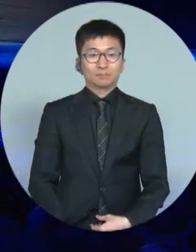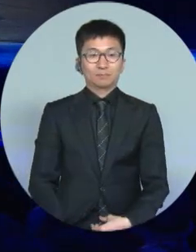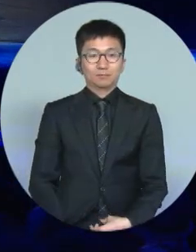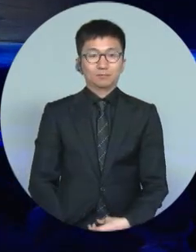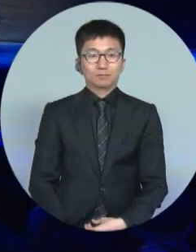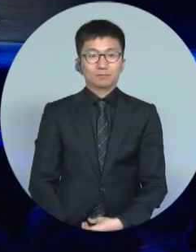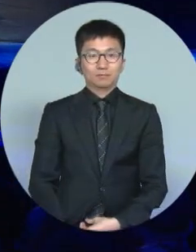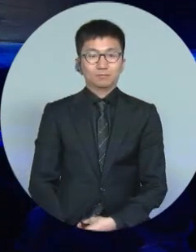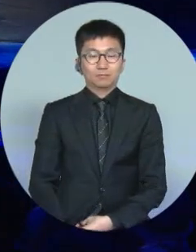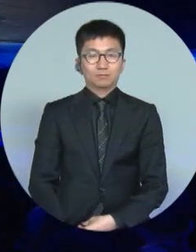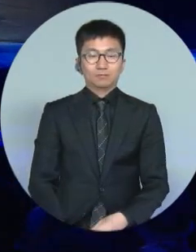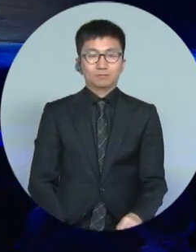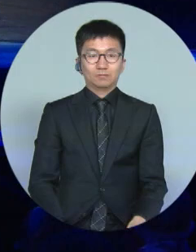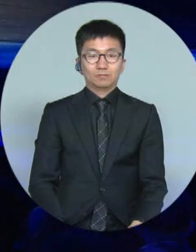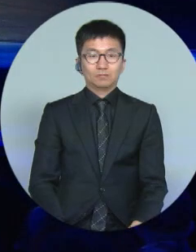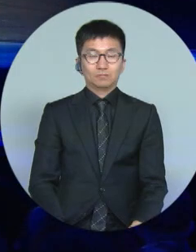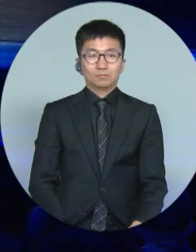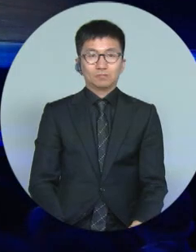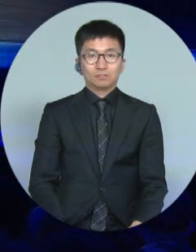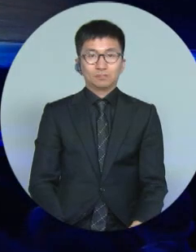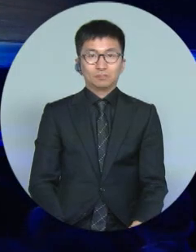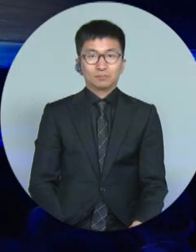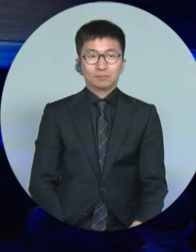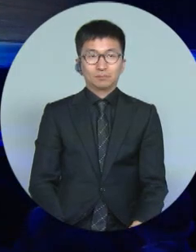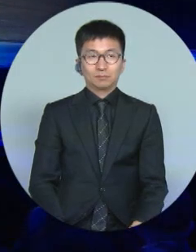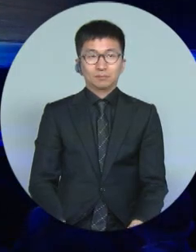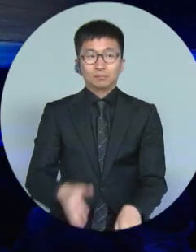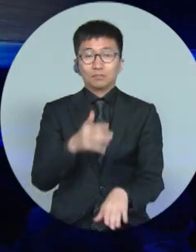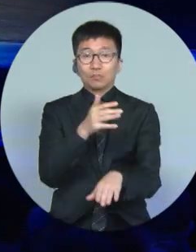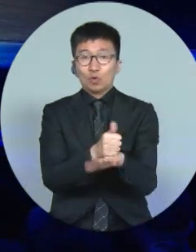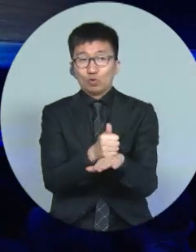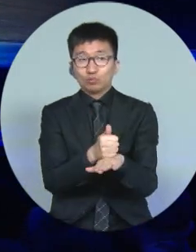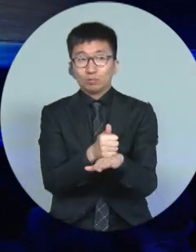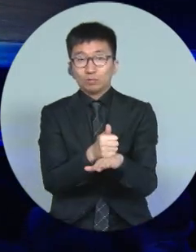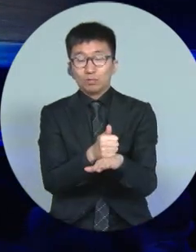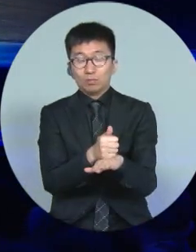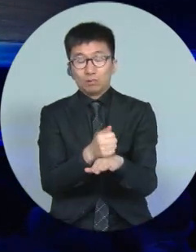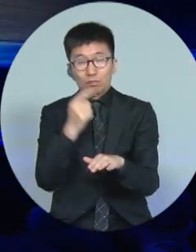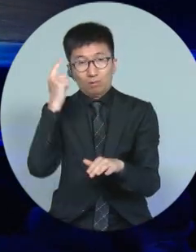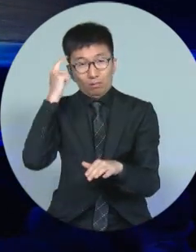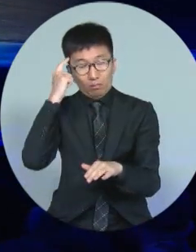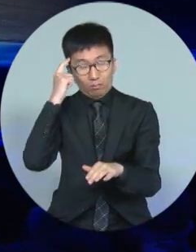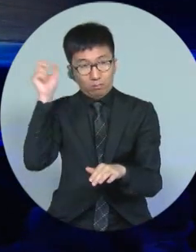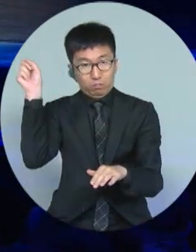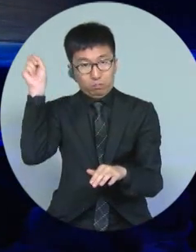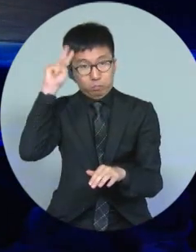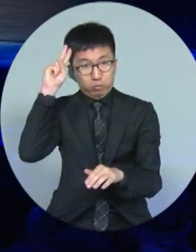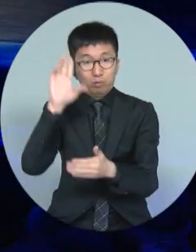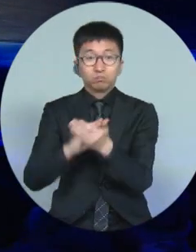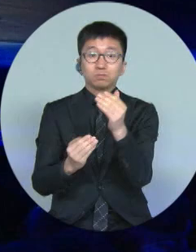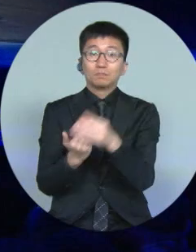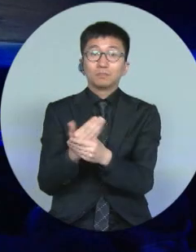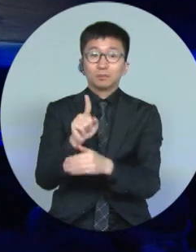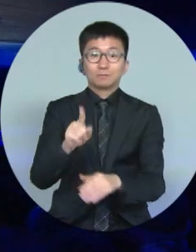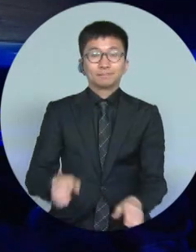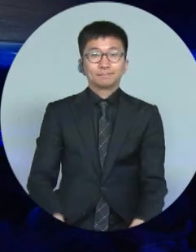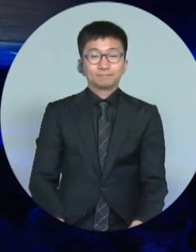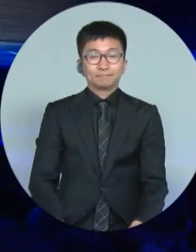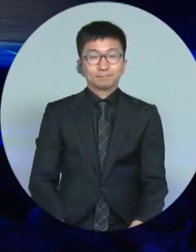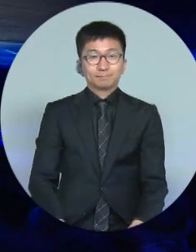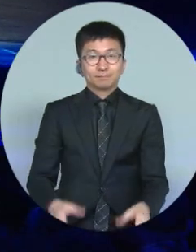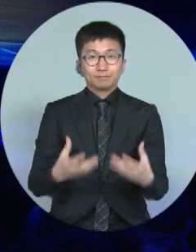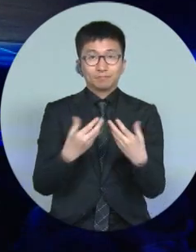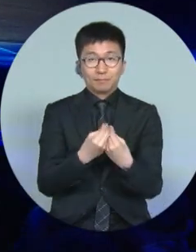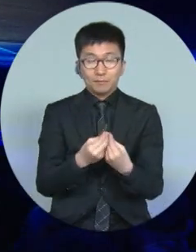disembedded phase of the economy out of control of society, we then